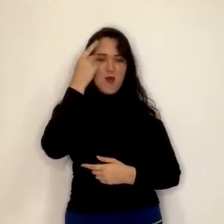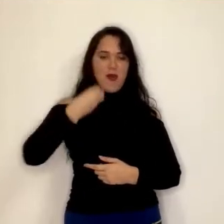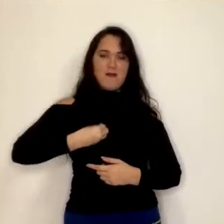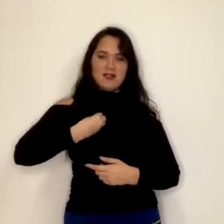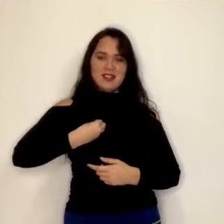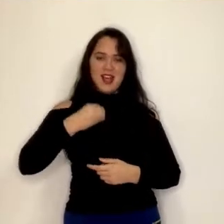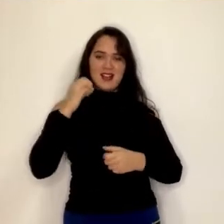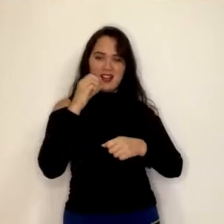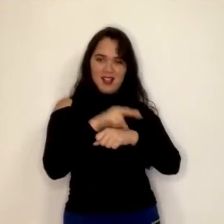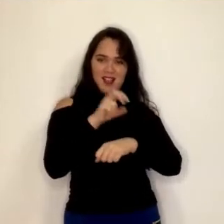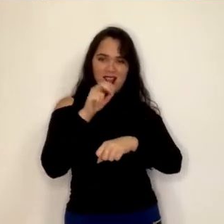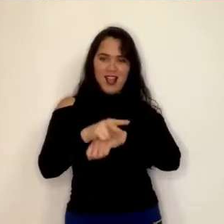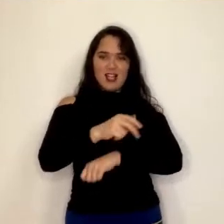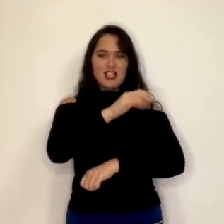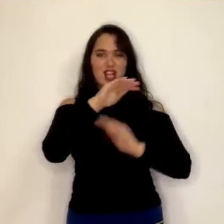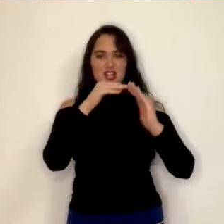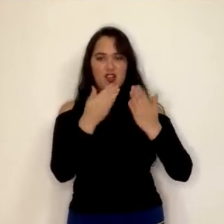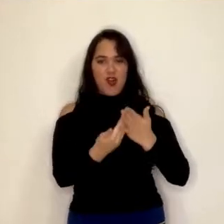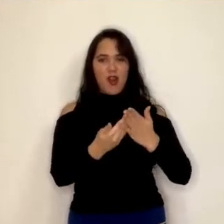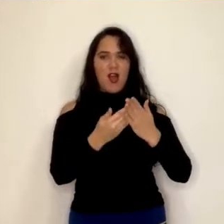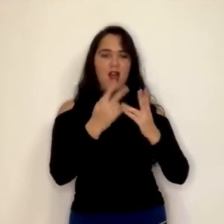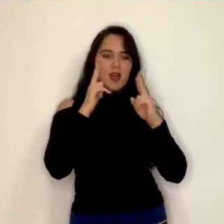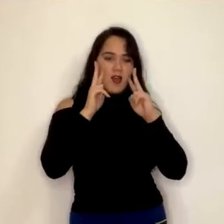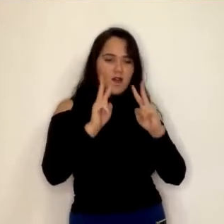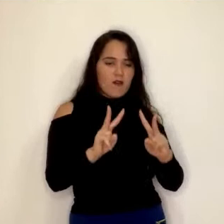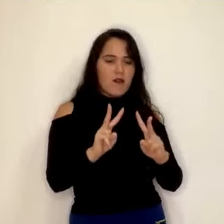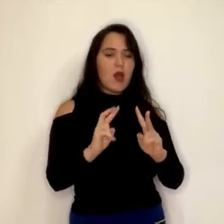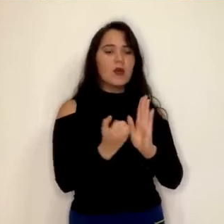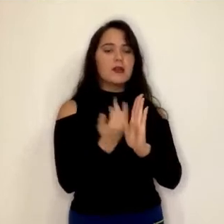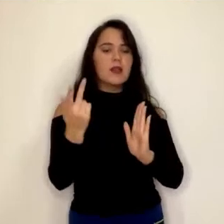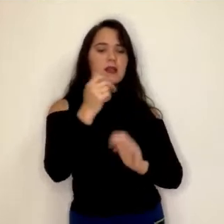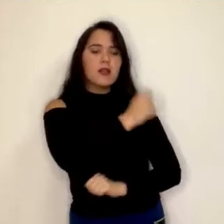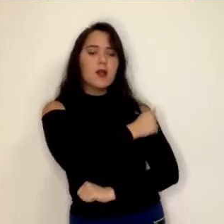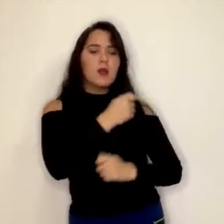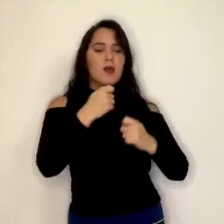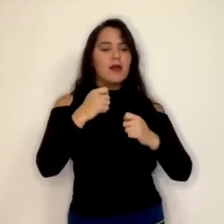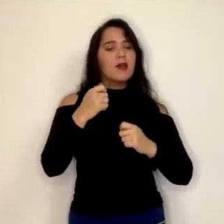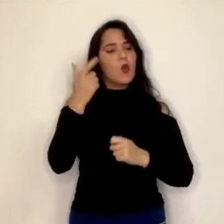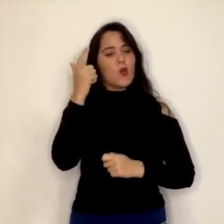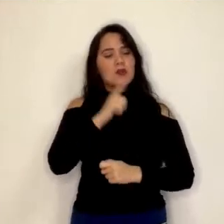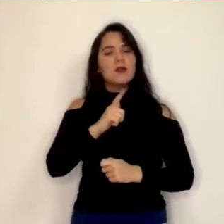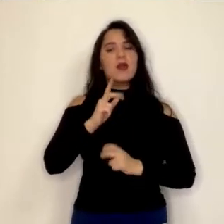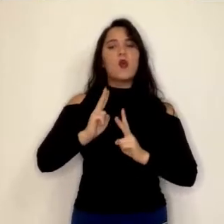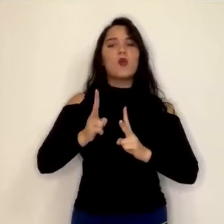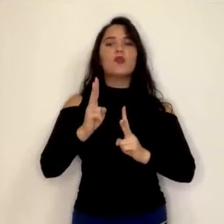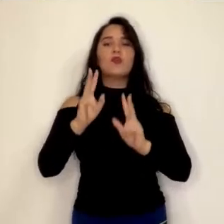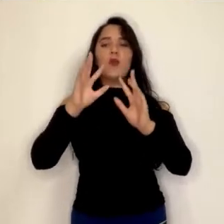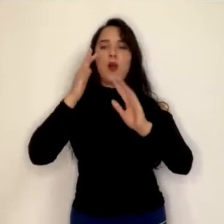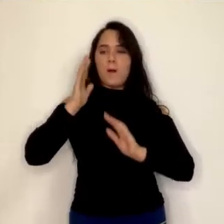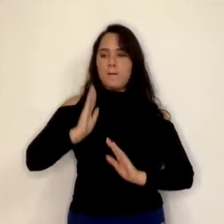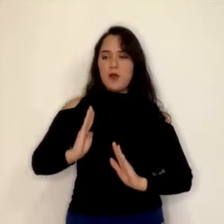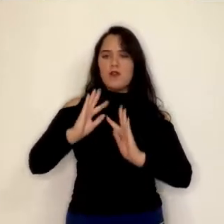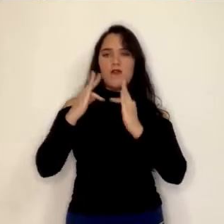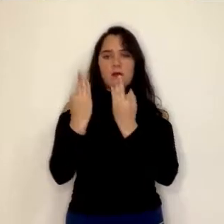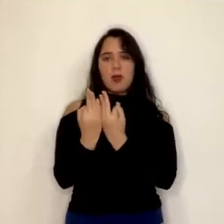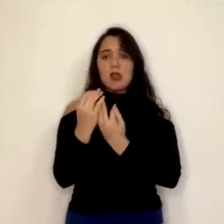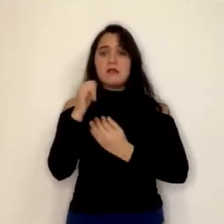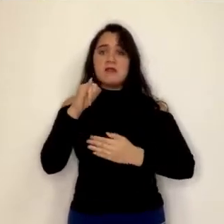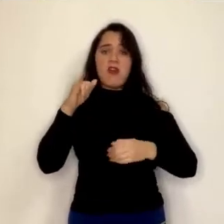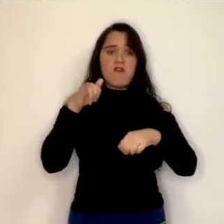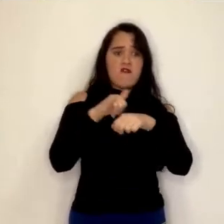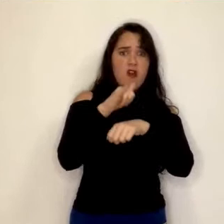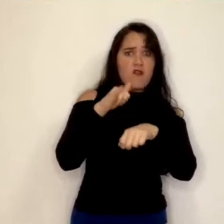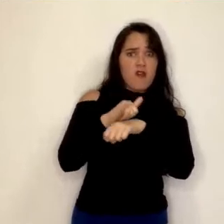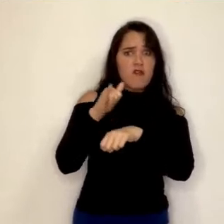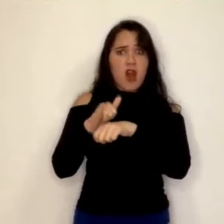attendance sheets in order to pay people or tell people to go back to school with children and